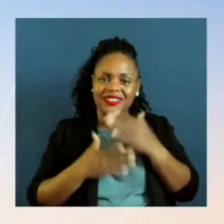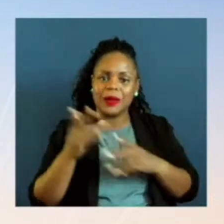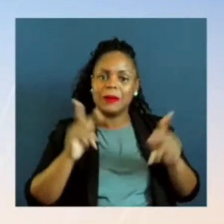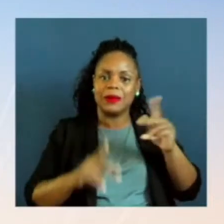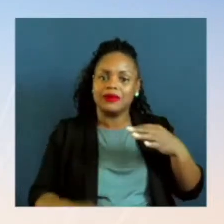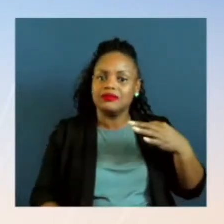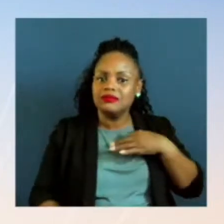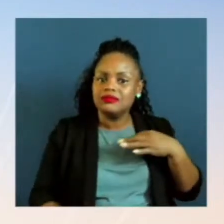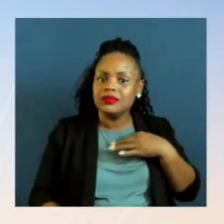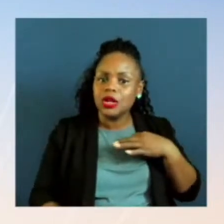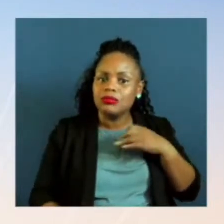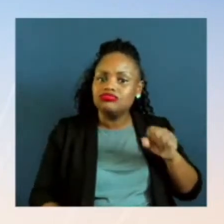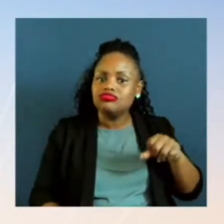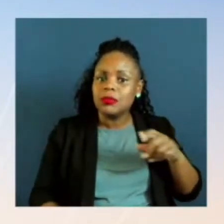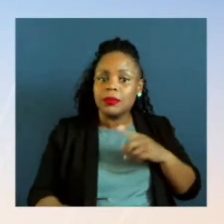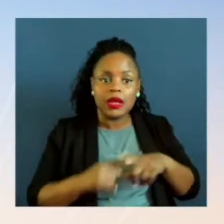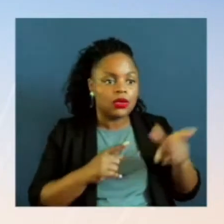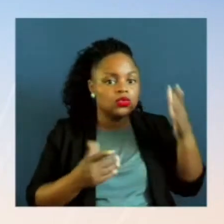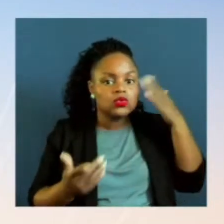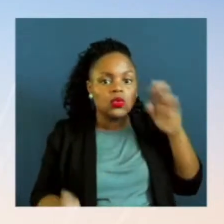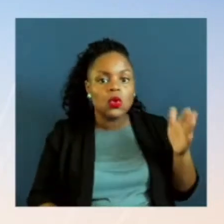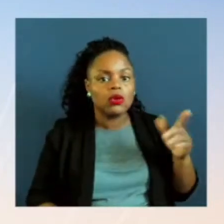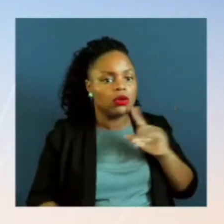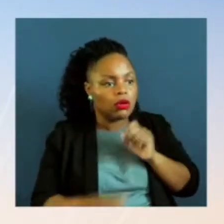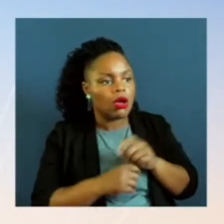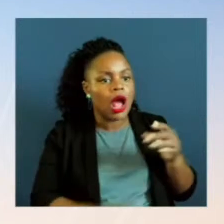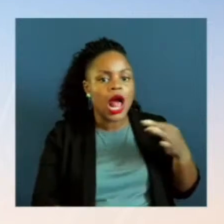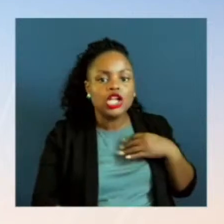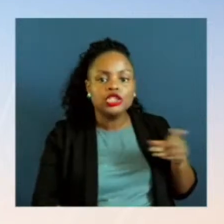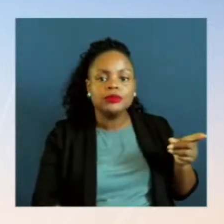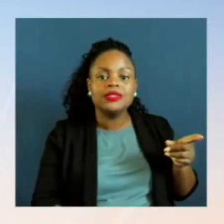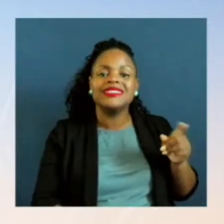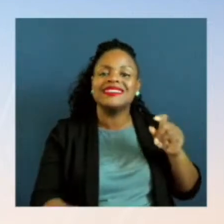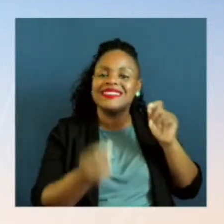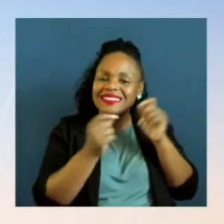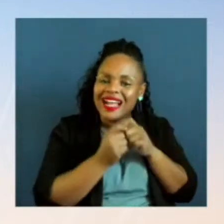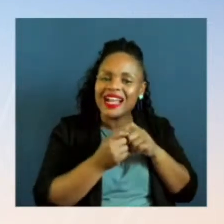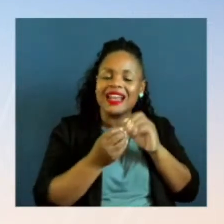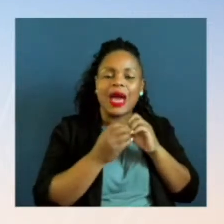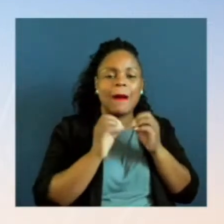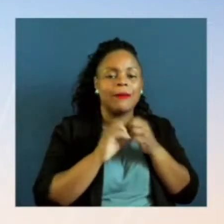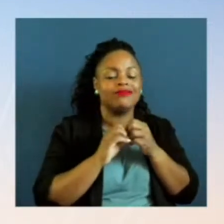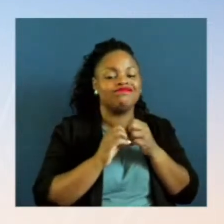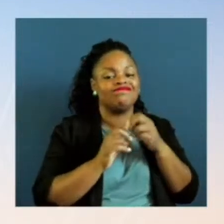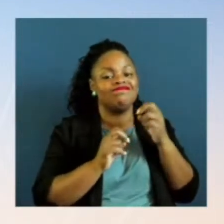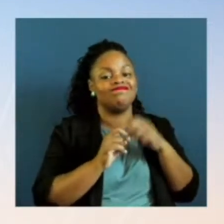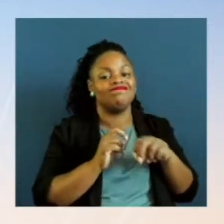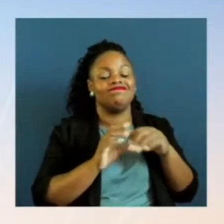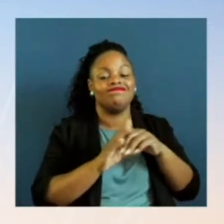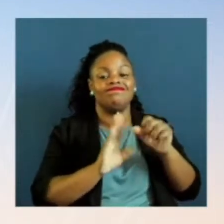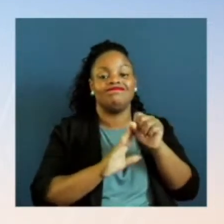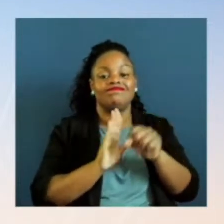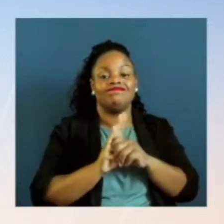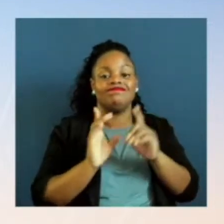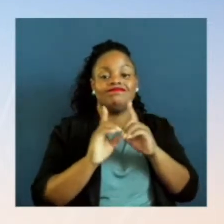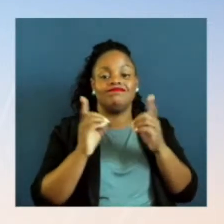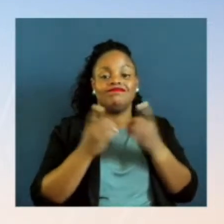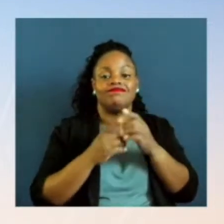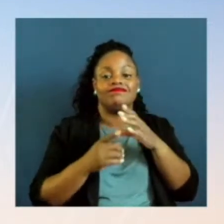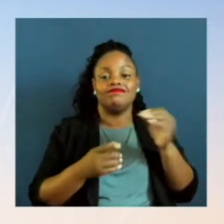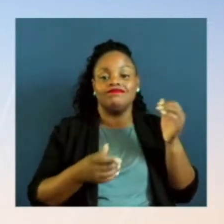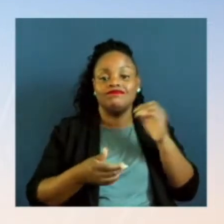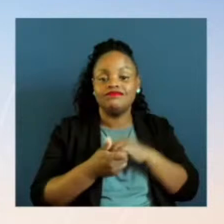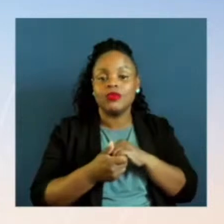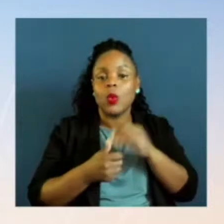hard to define those numbers. That is something that certainly the State Department, in coordination with the Department of Homeland Security, are going to